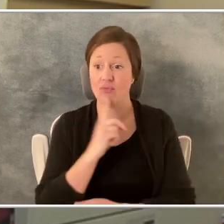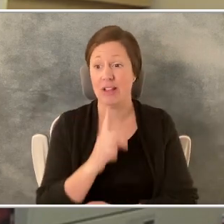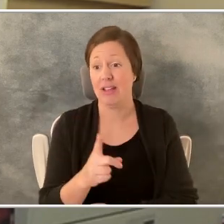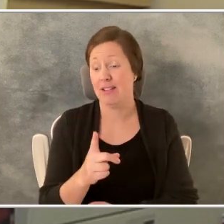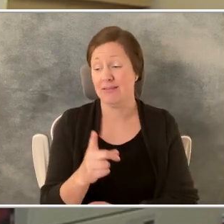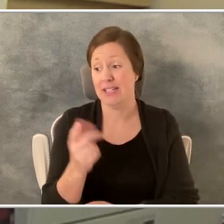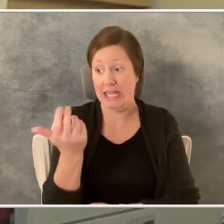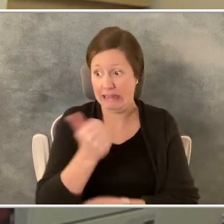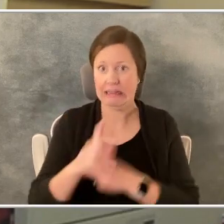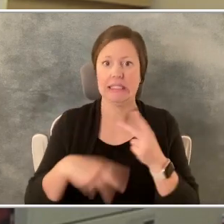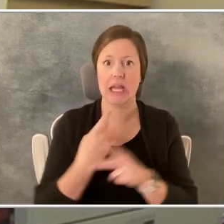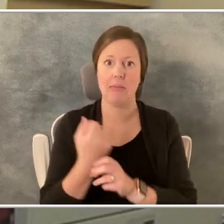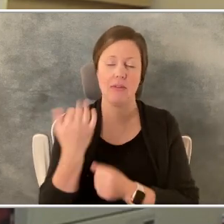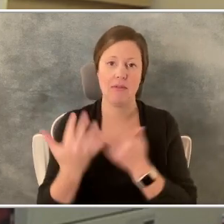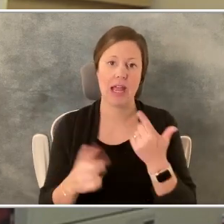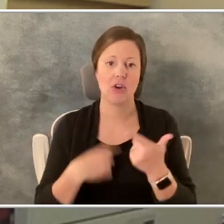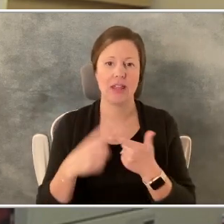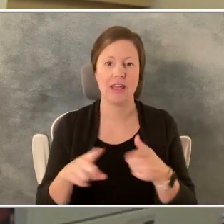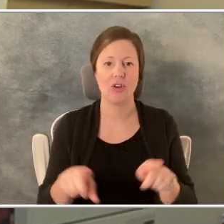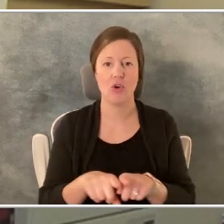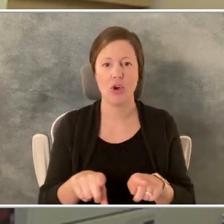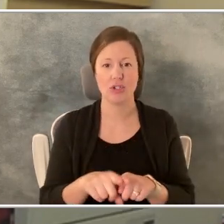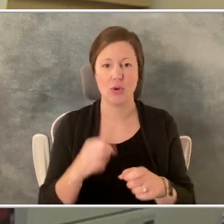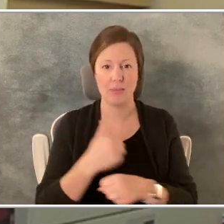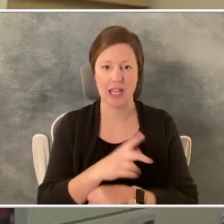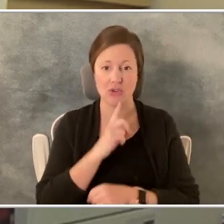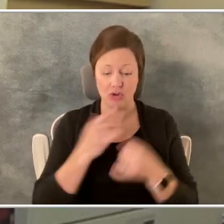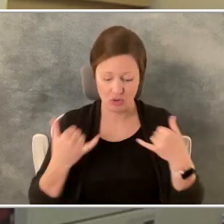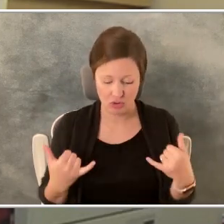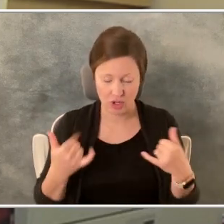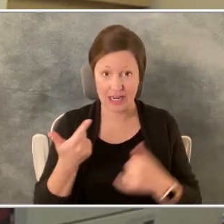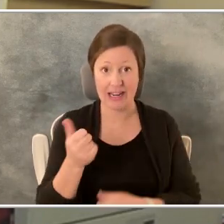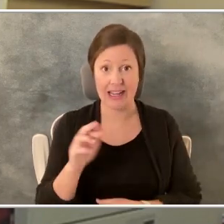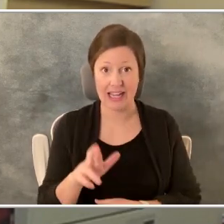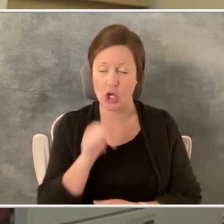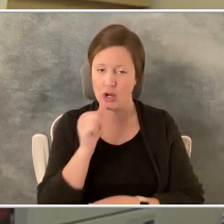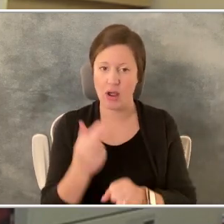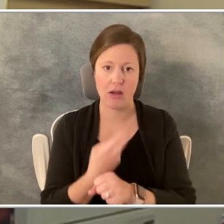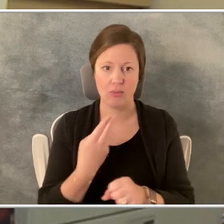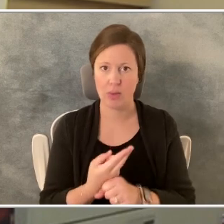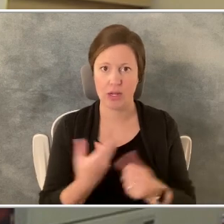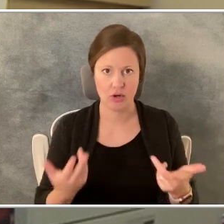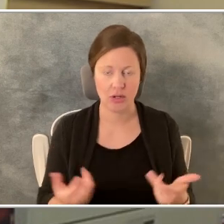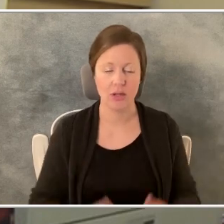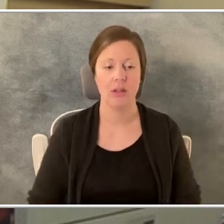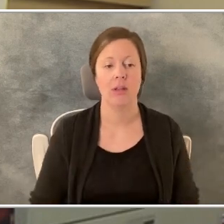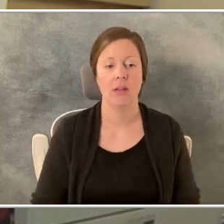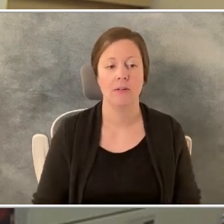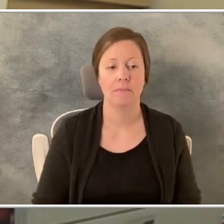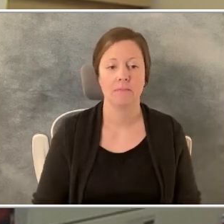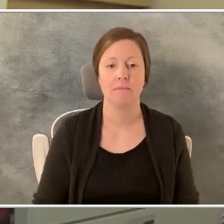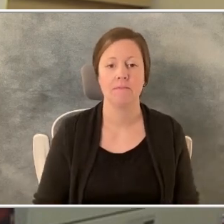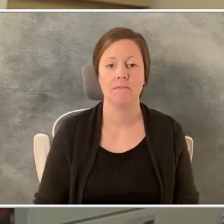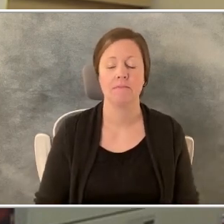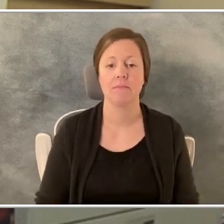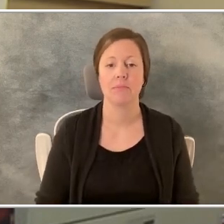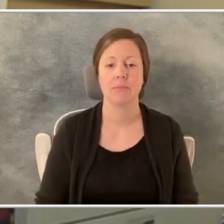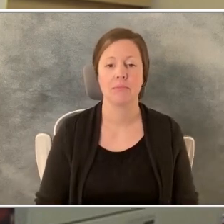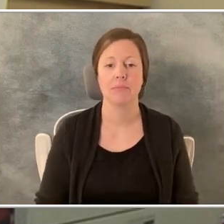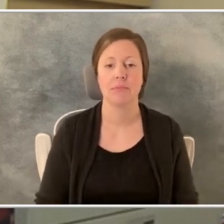matter. And then staying out of our bunker gear. The current bunker gear that we have is actually has filaments of